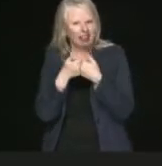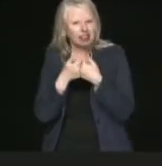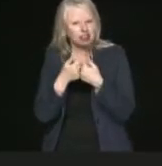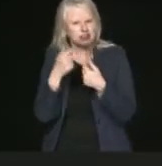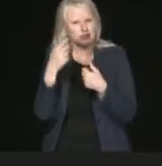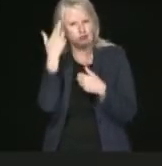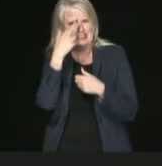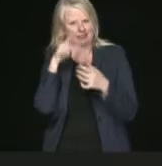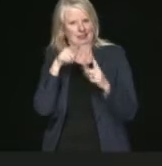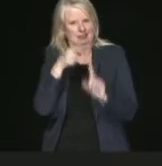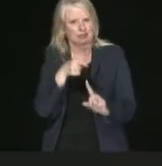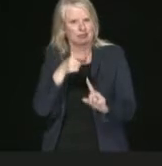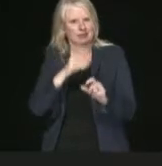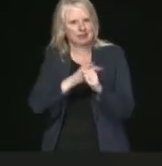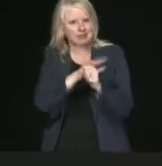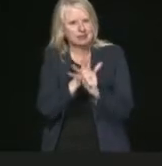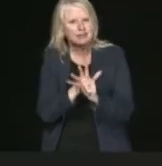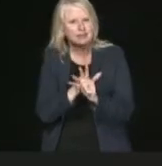an extraordinary man,